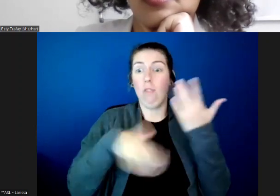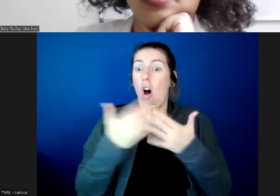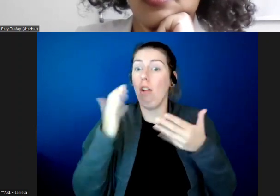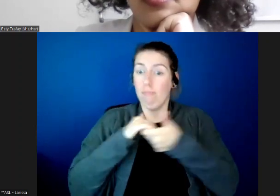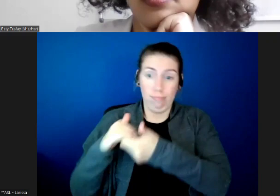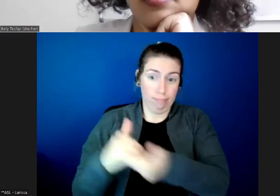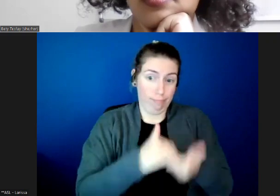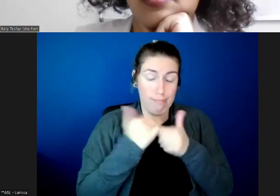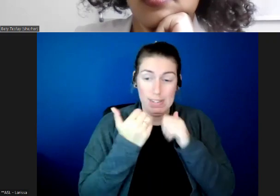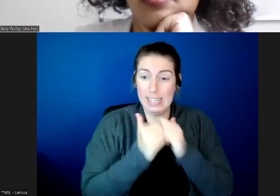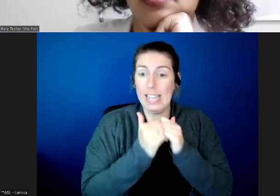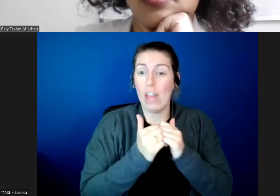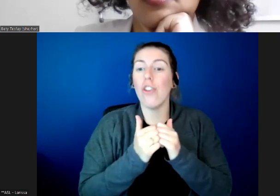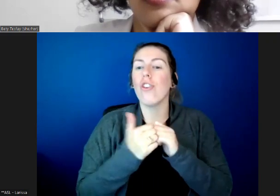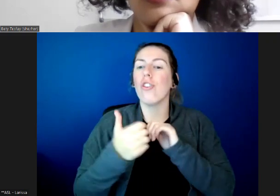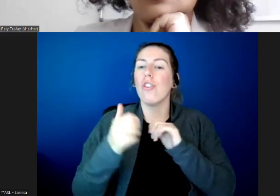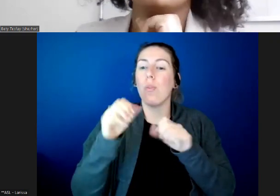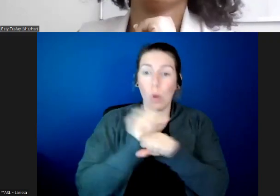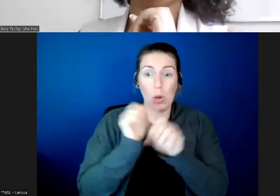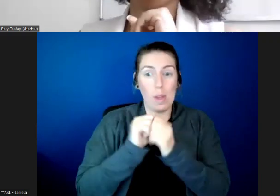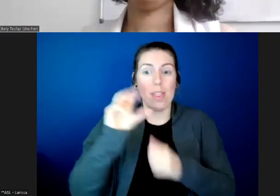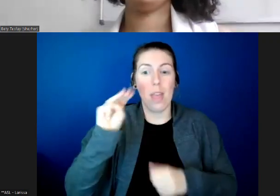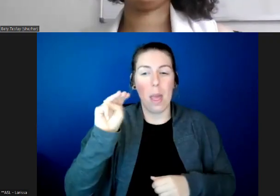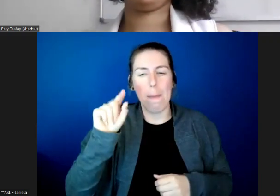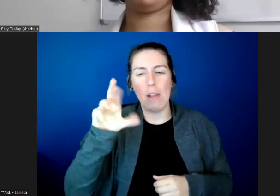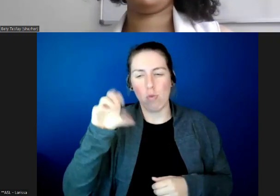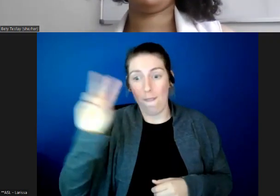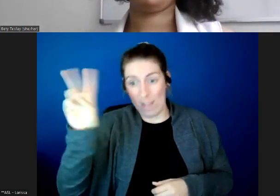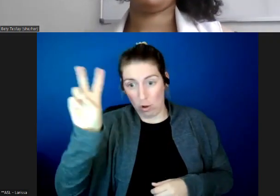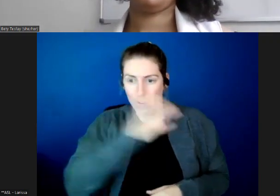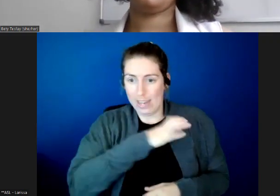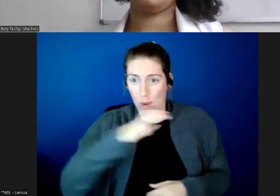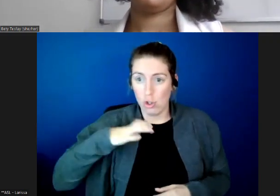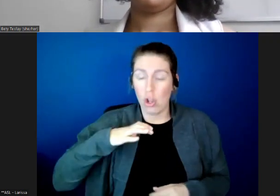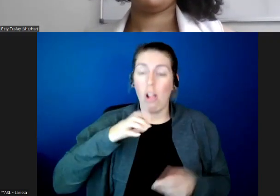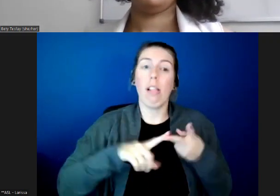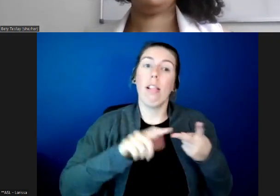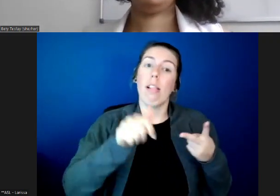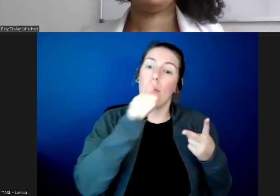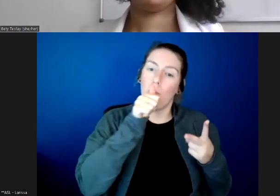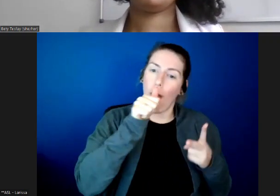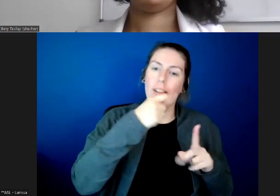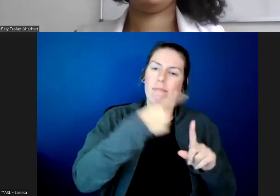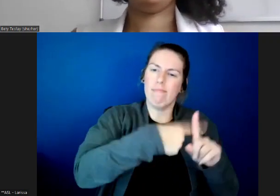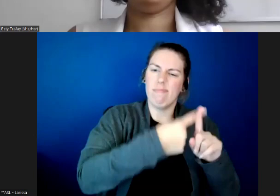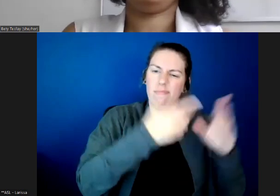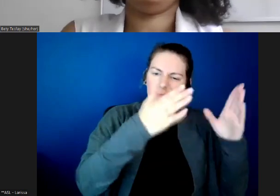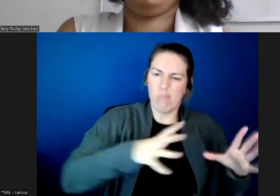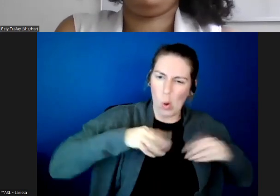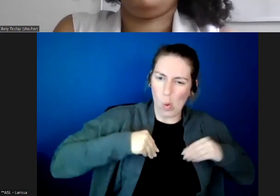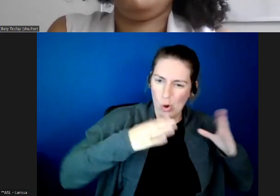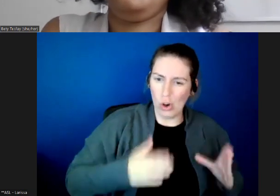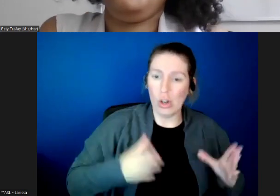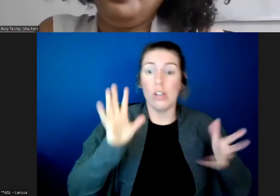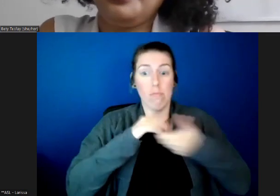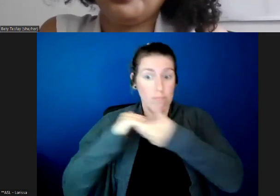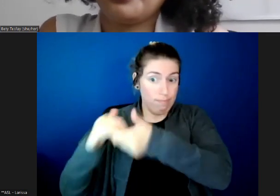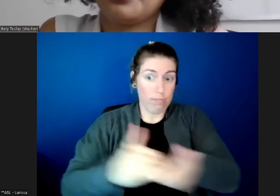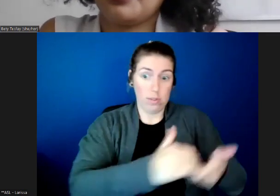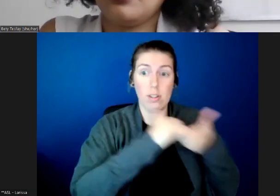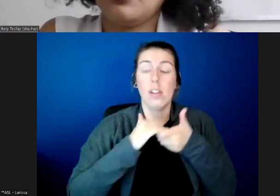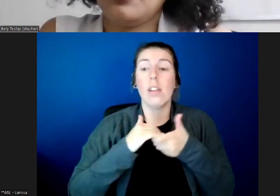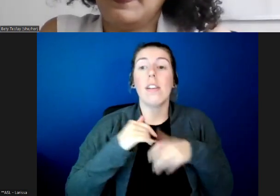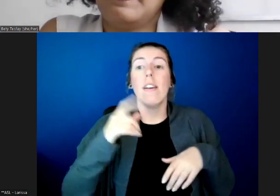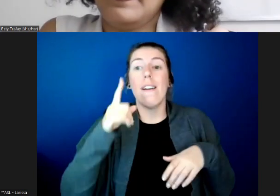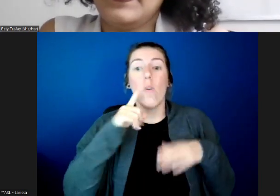with Metro Vancouver councils and private landlords to pull accessible